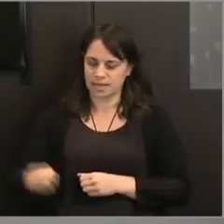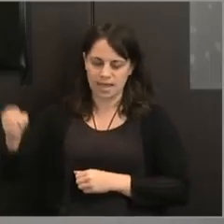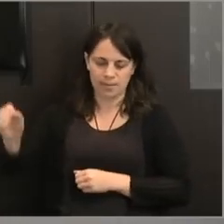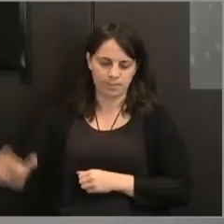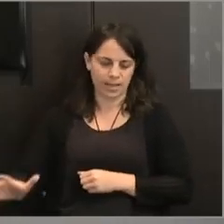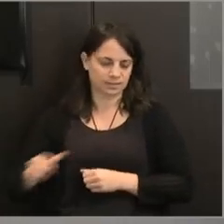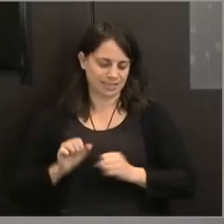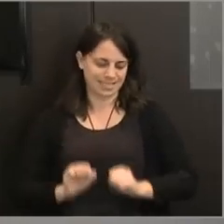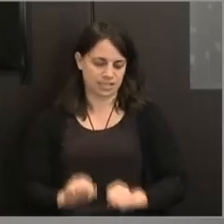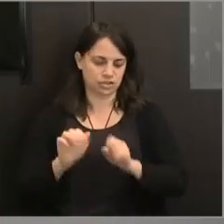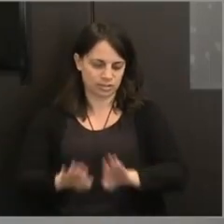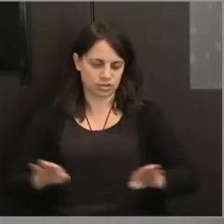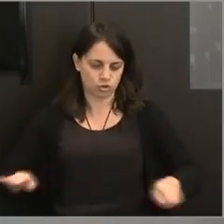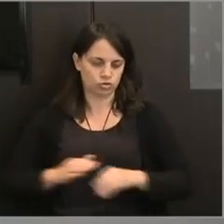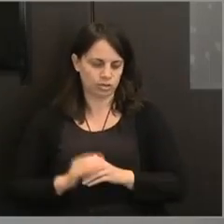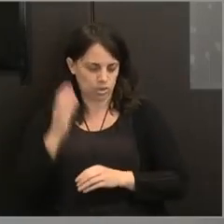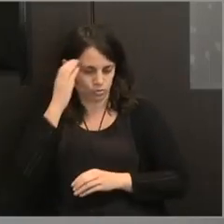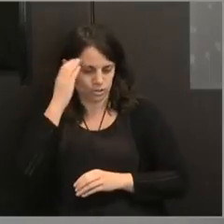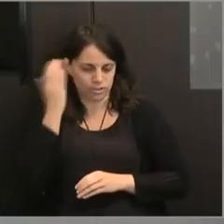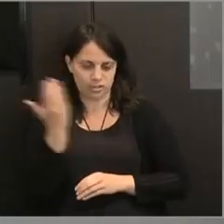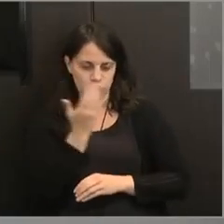children in residential schools in the